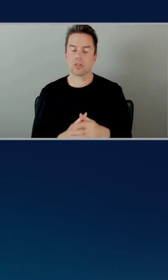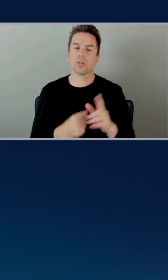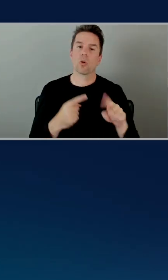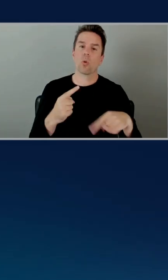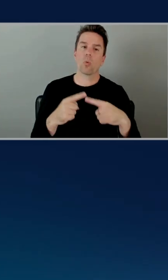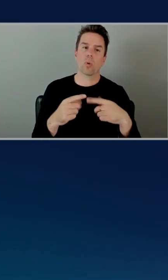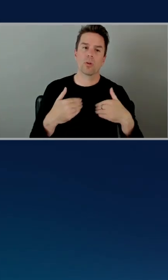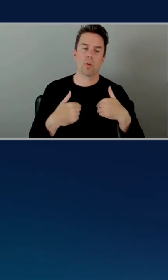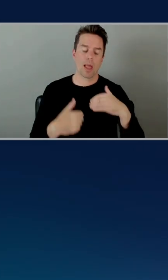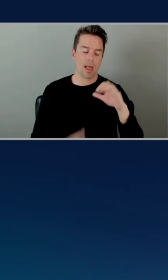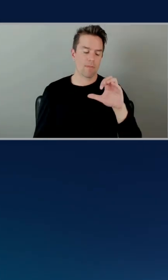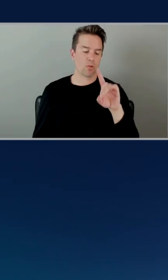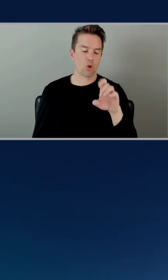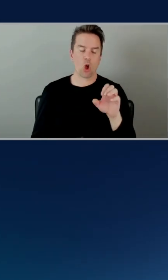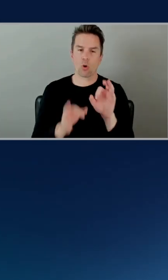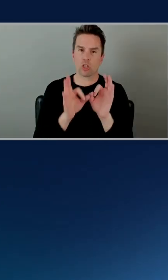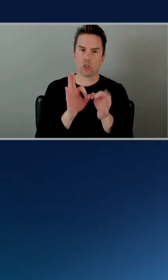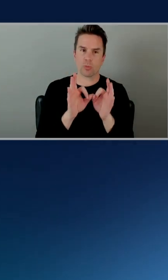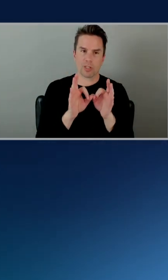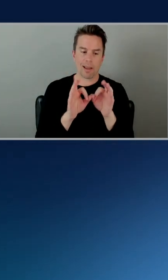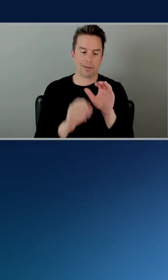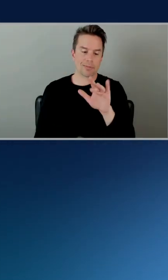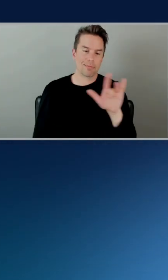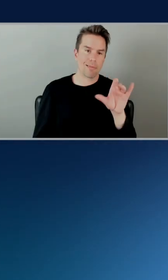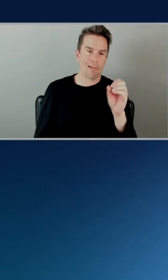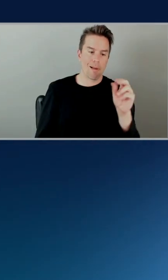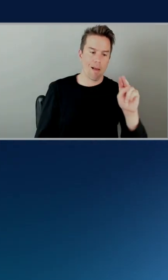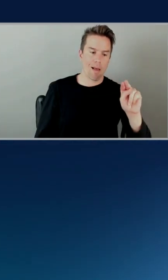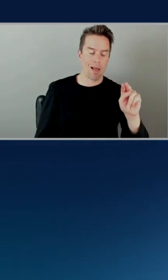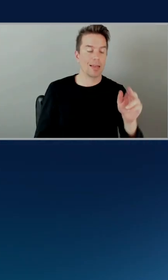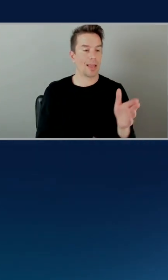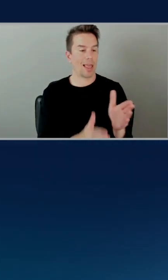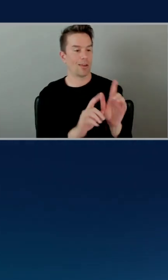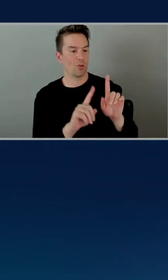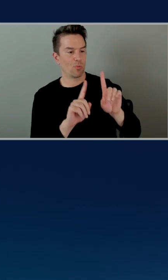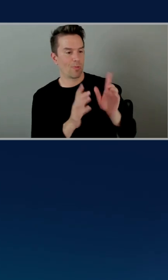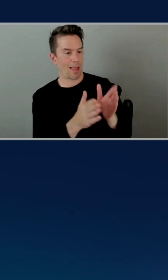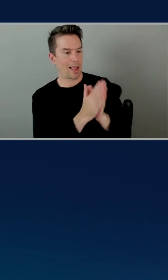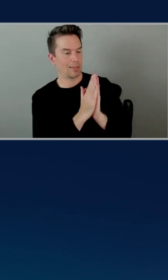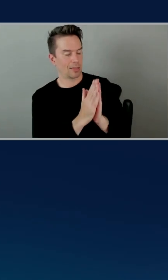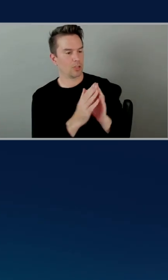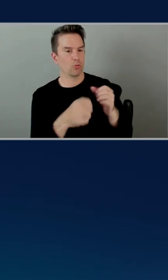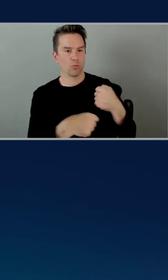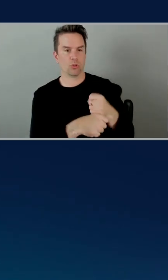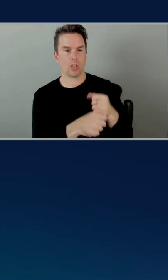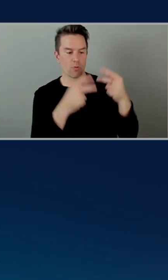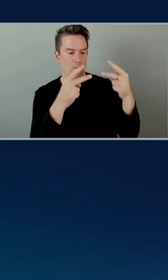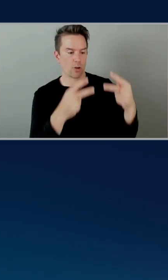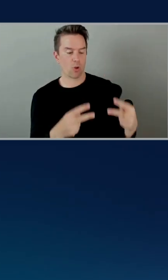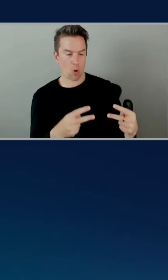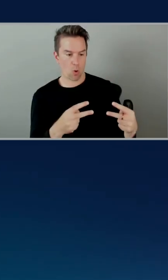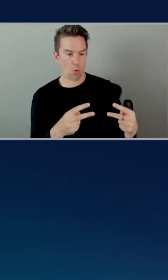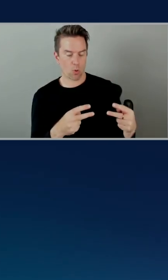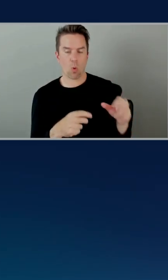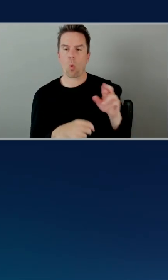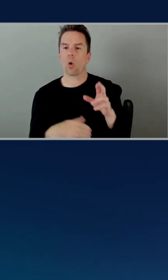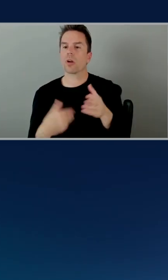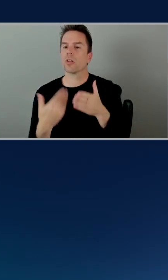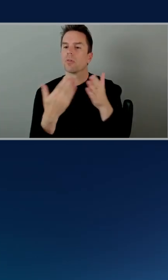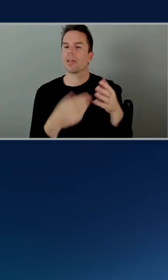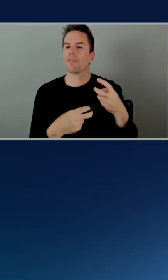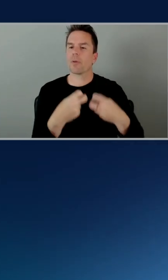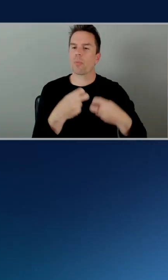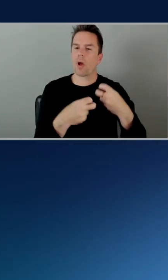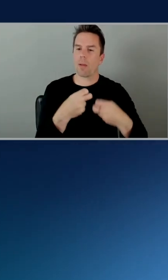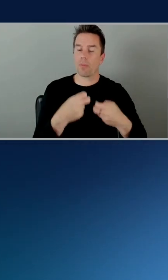interpretation and you ask it to generate code, or you give it a problem in which it might want to generate code for, what it'll do is